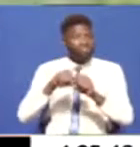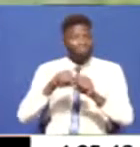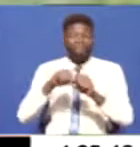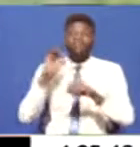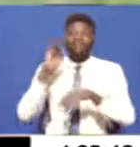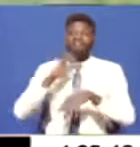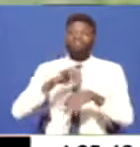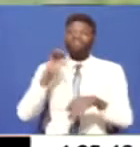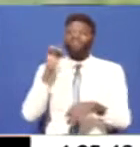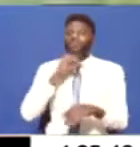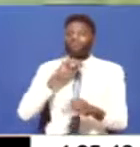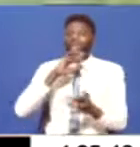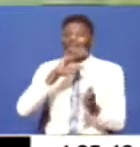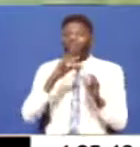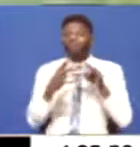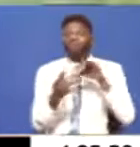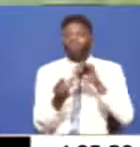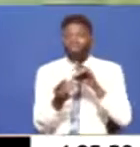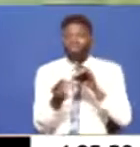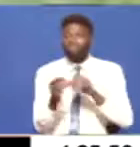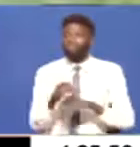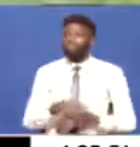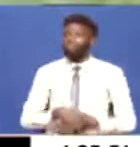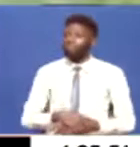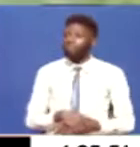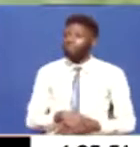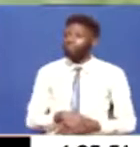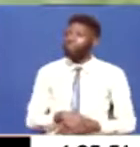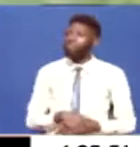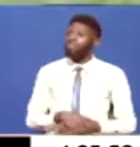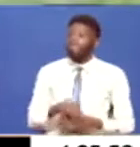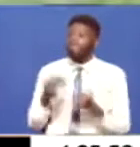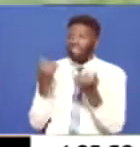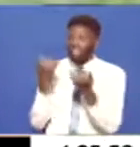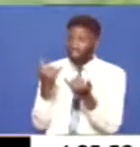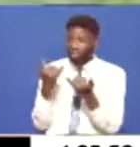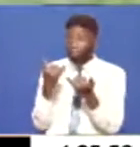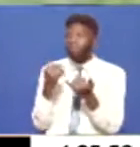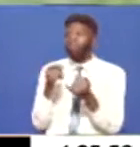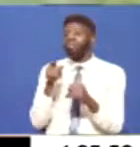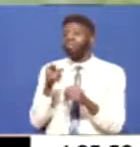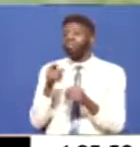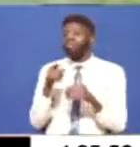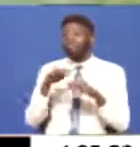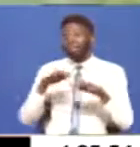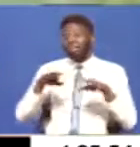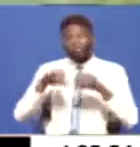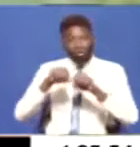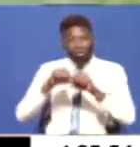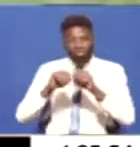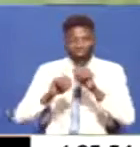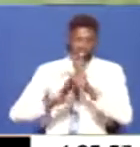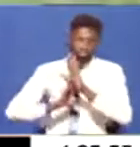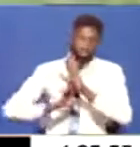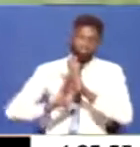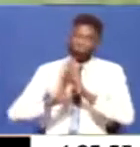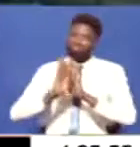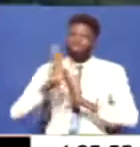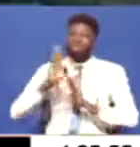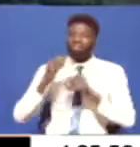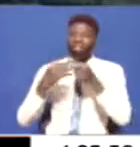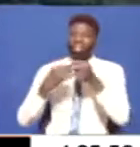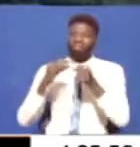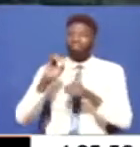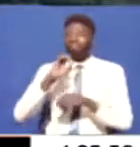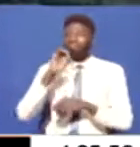has gone up by almost 80%, and this encroachment is really having a negative impact on the